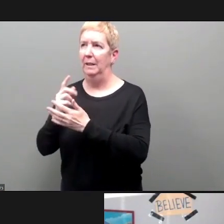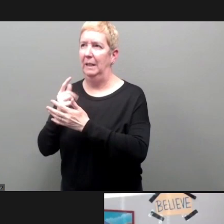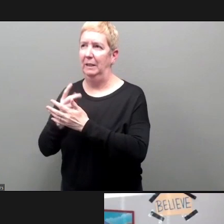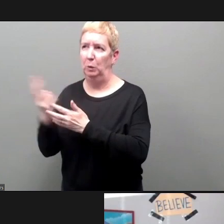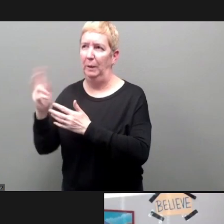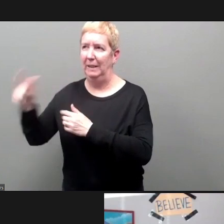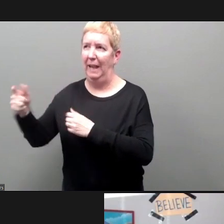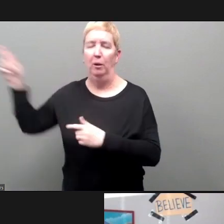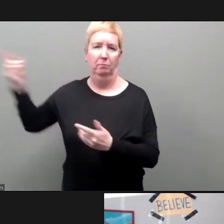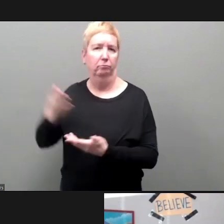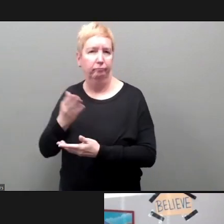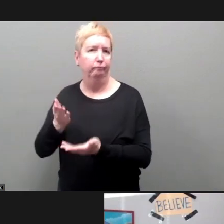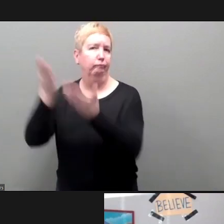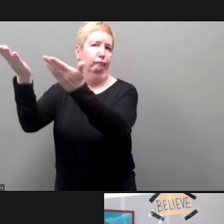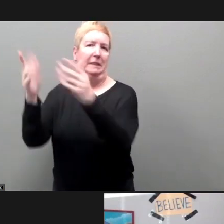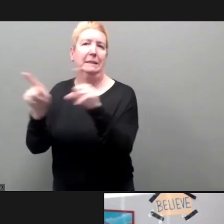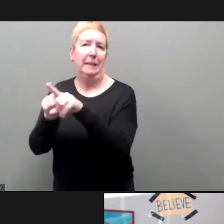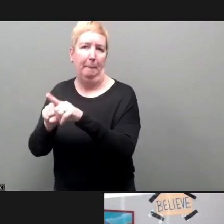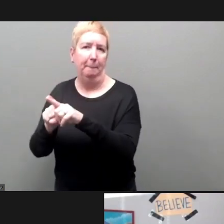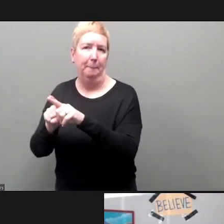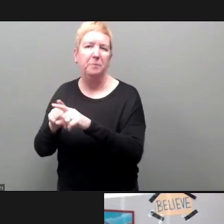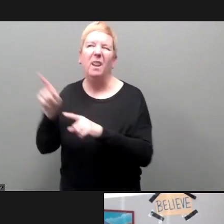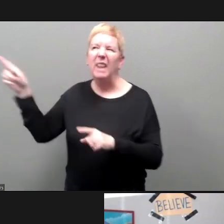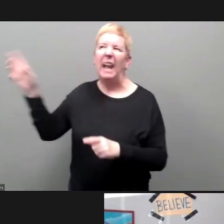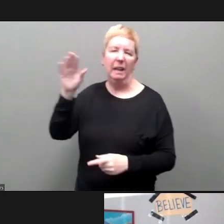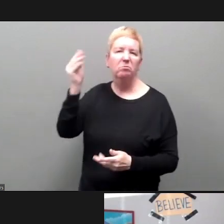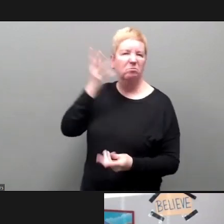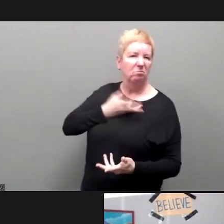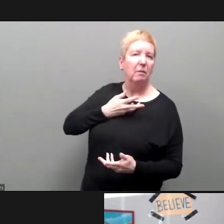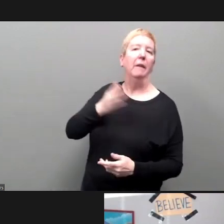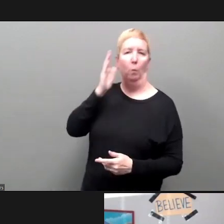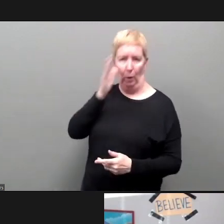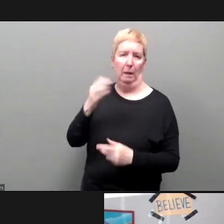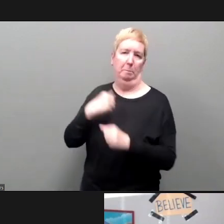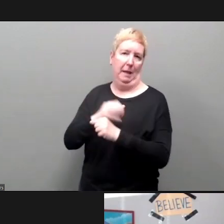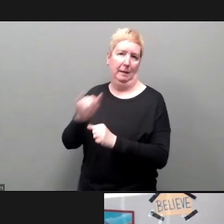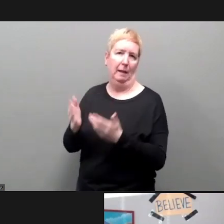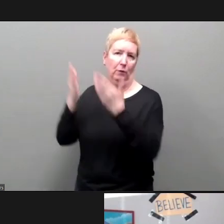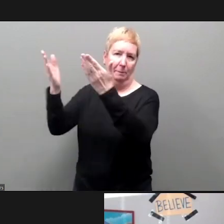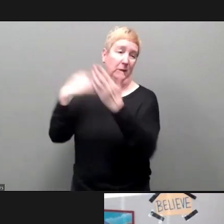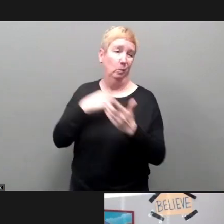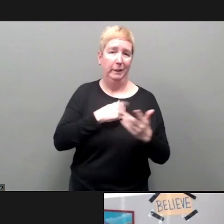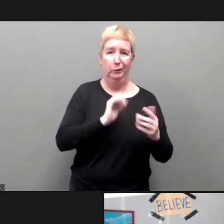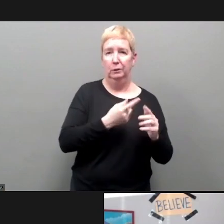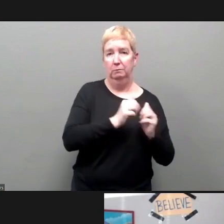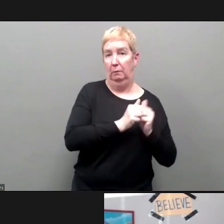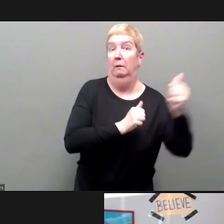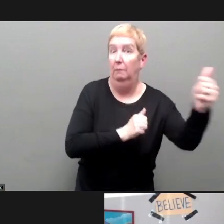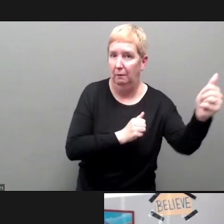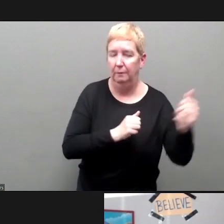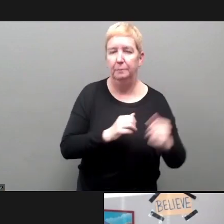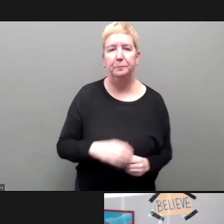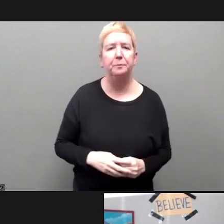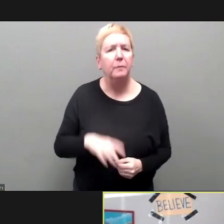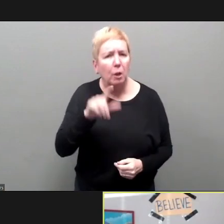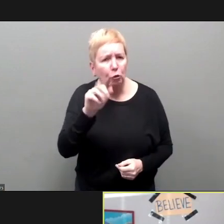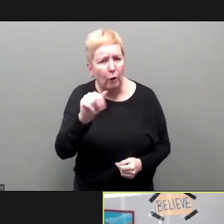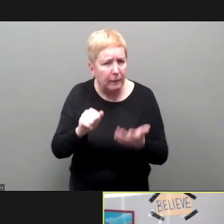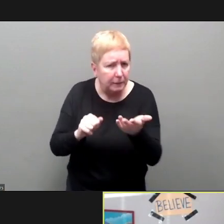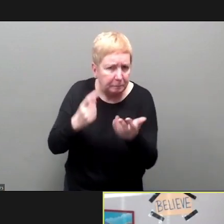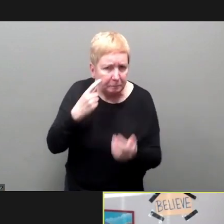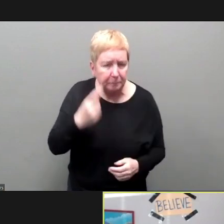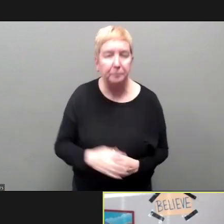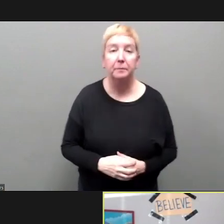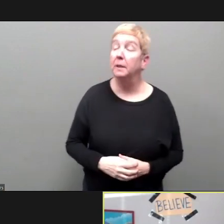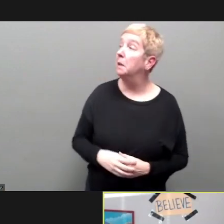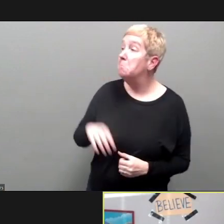week anyway, so you're okay. Laura, I know you deal with folks that are in a lot of those meetings more than I probably. Yeah, so